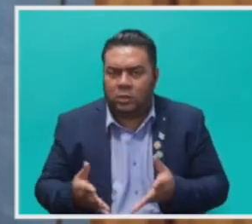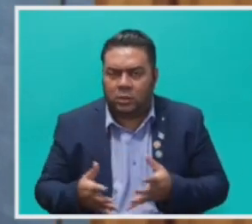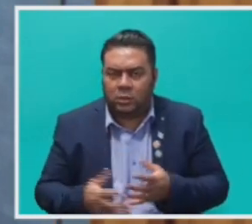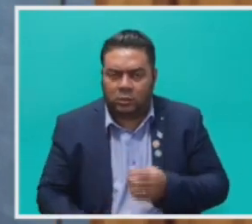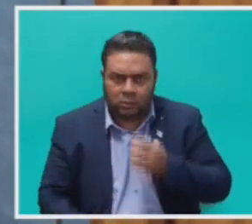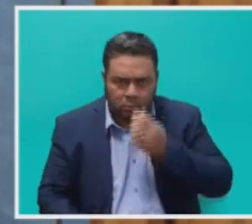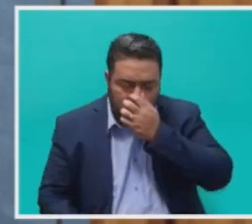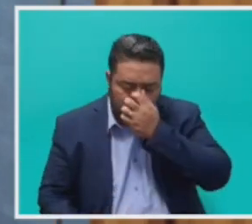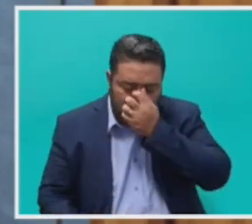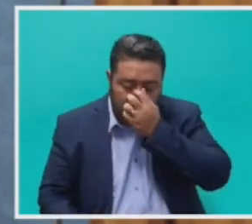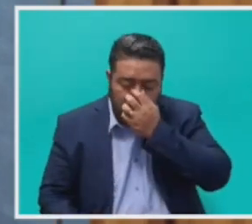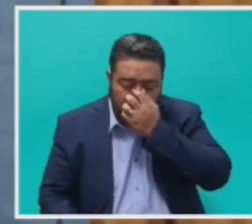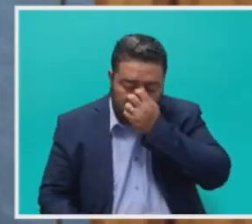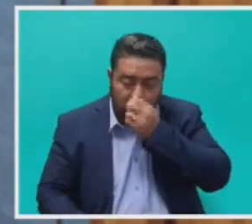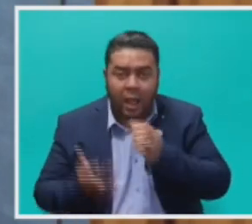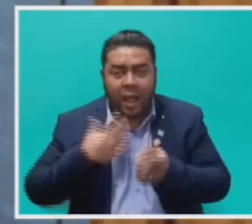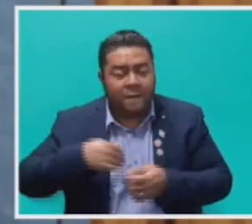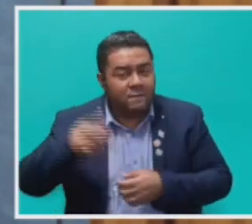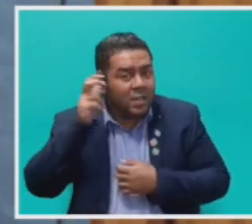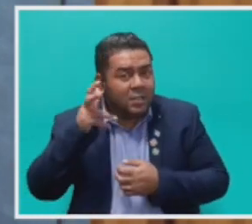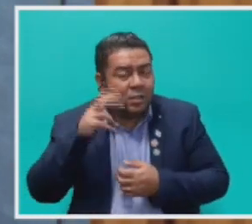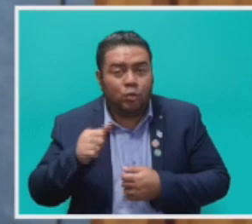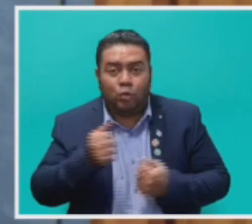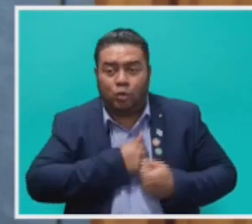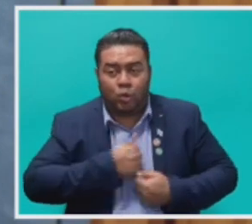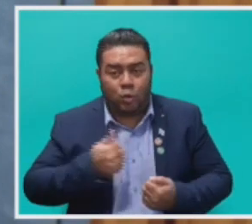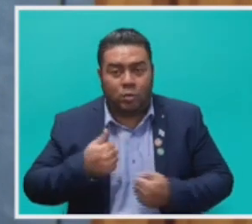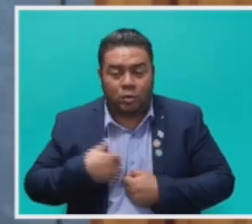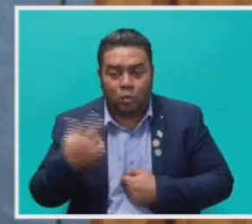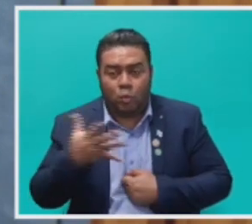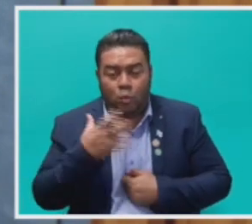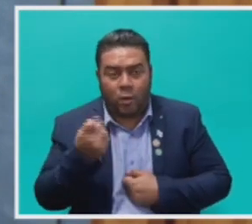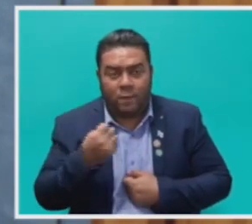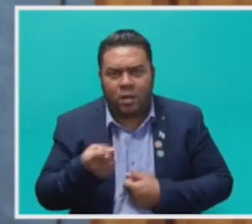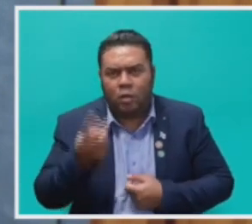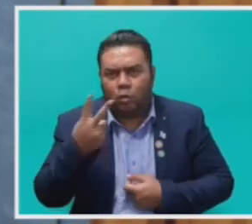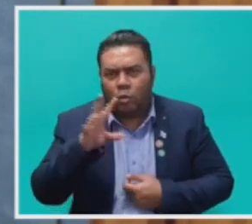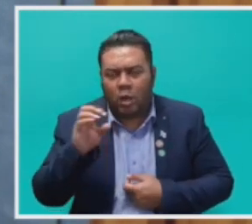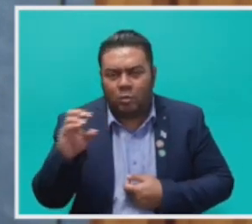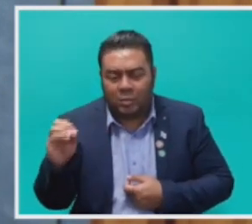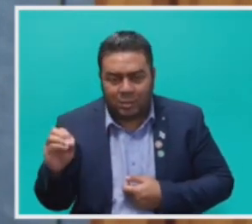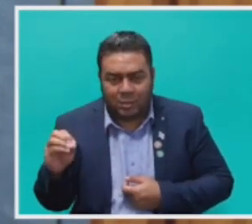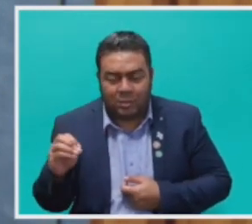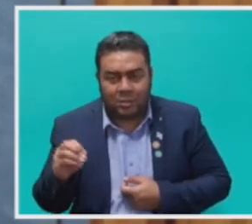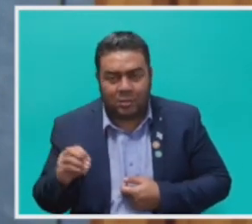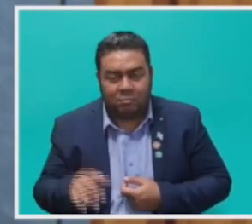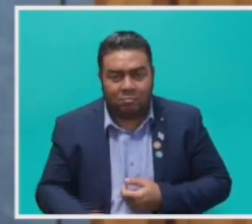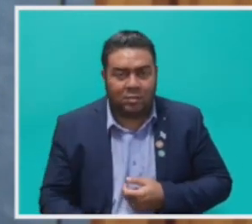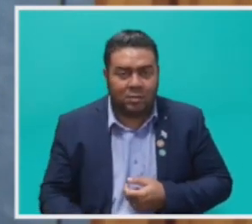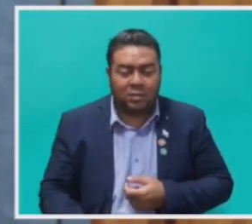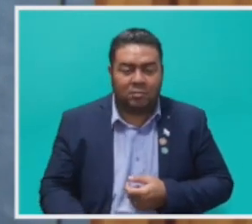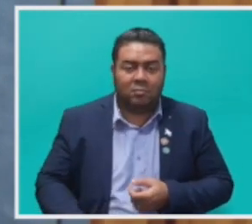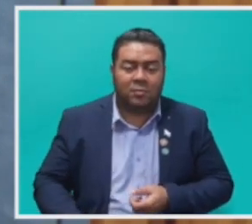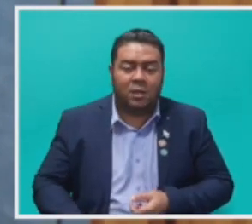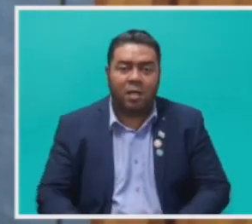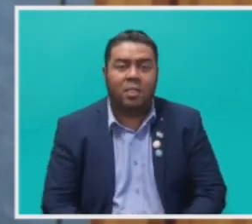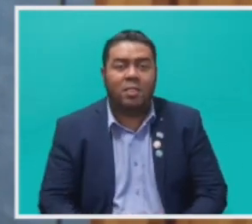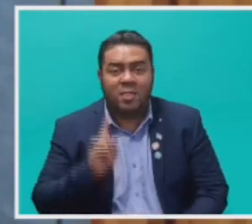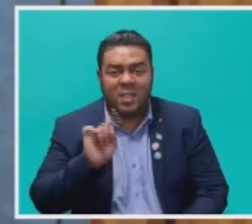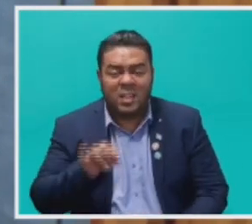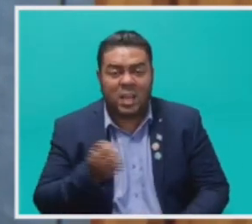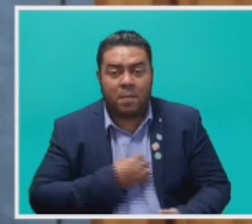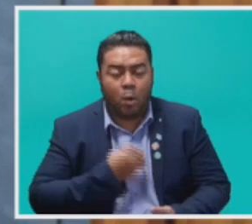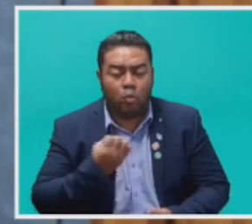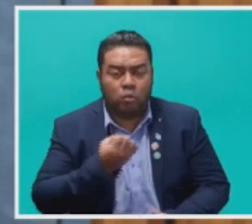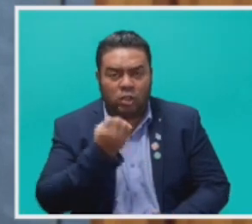unacknowledged. I have listened to soldiers deeply affected by the 2000 mutiny. These emotions remain raw more